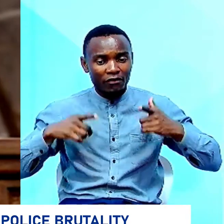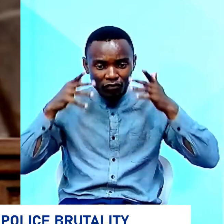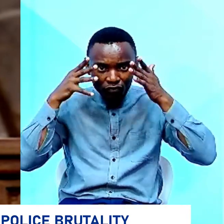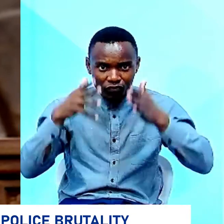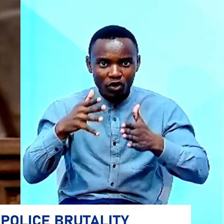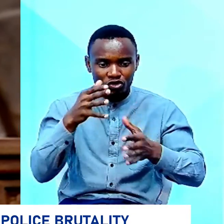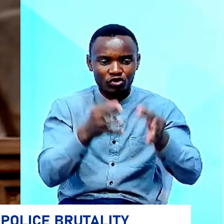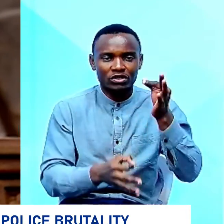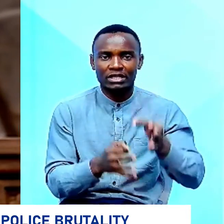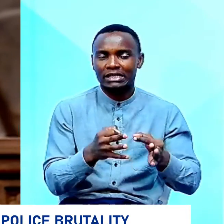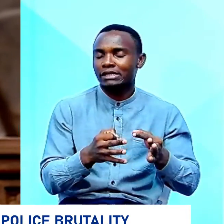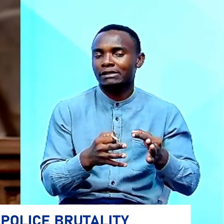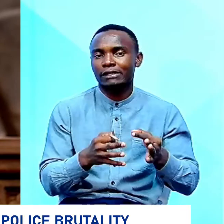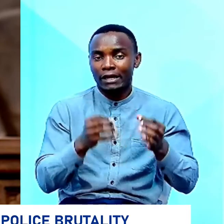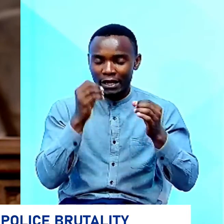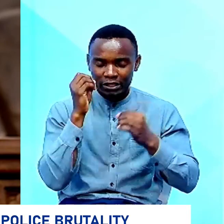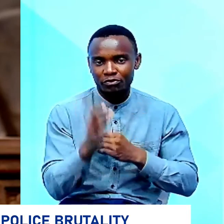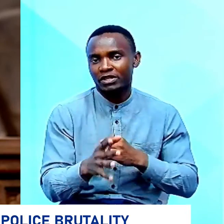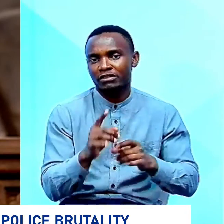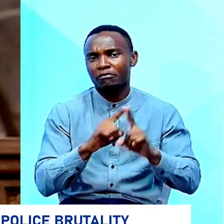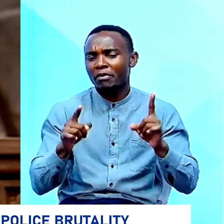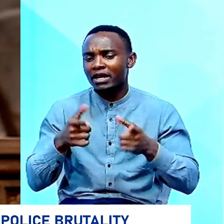not let fear silence us.